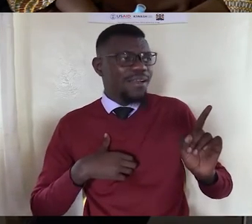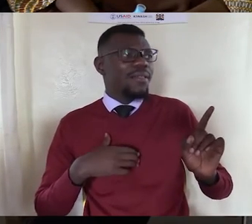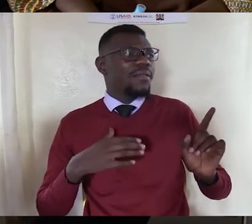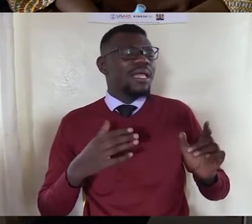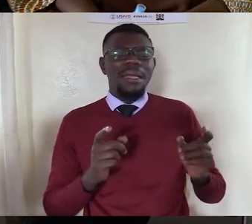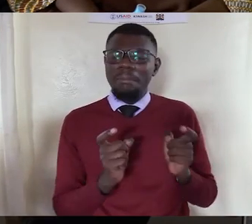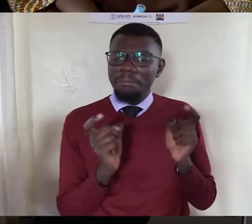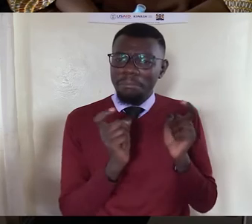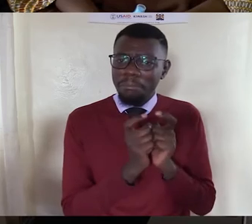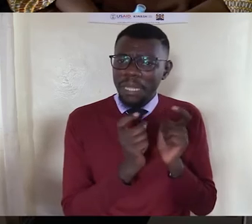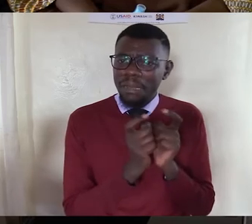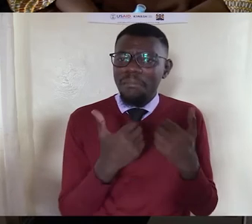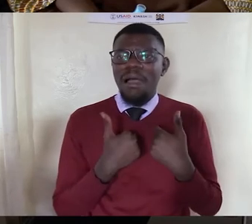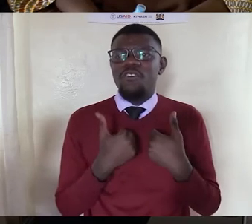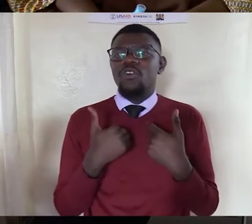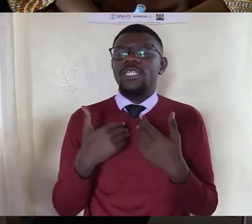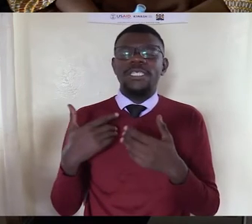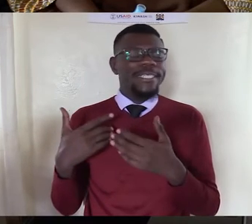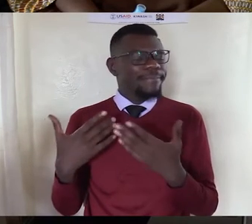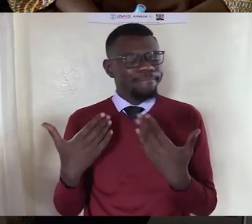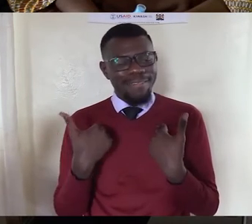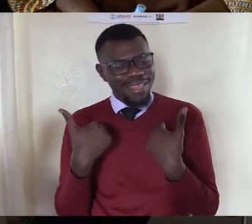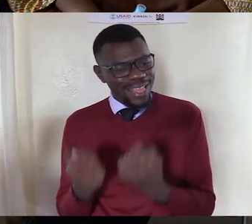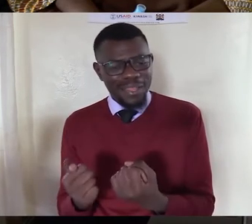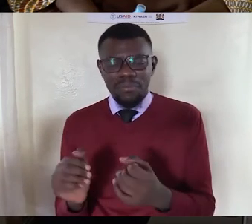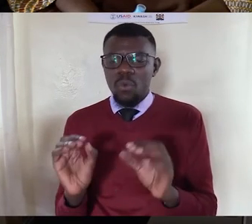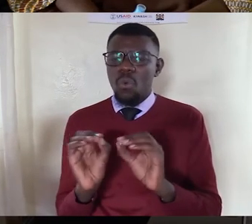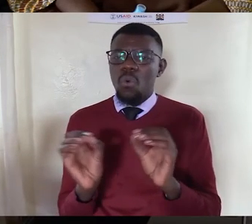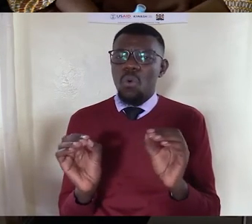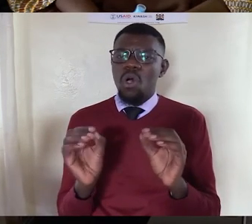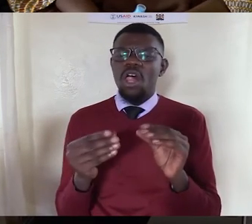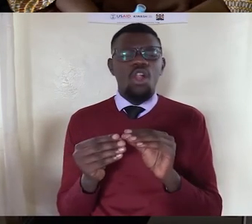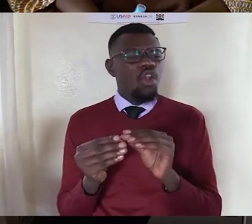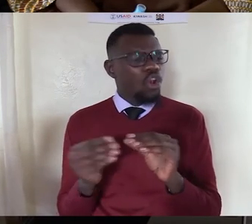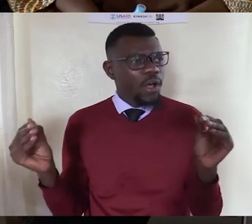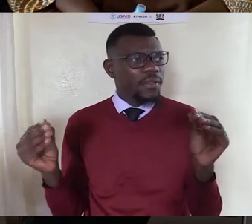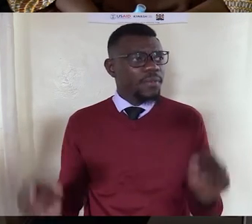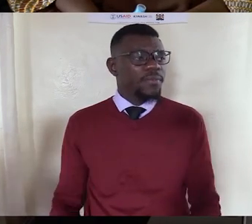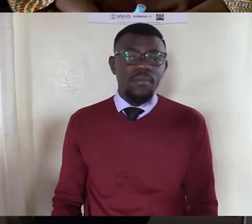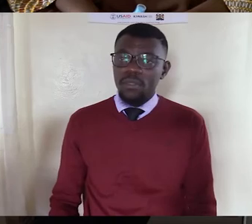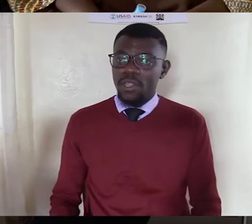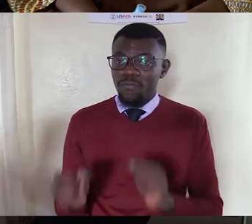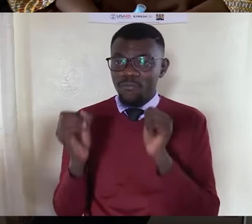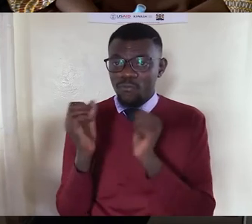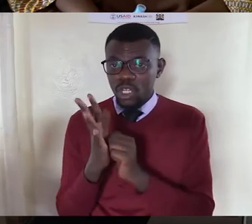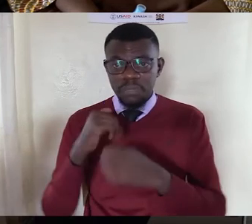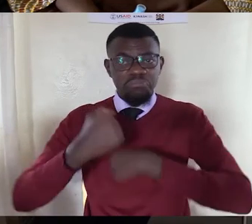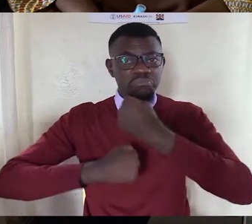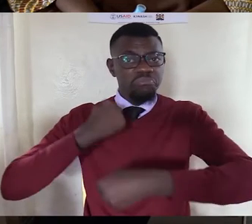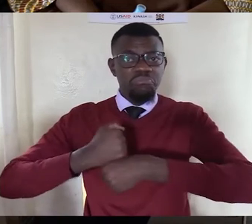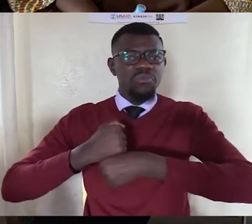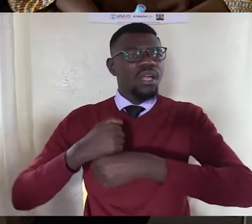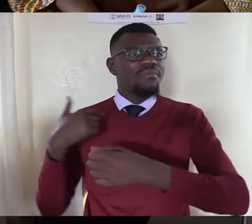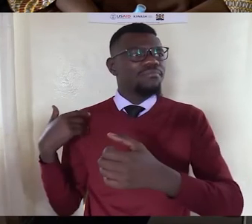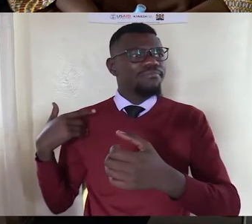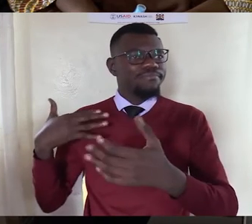are in pain, and the journey of recovery is very long. As Jackie said, it's 14 years, but you can still feel the pain